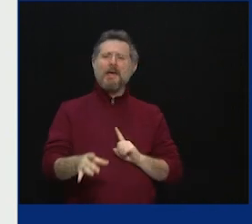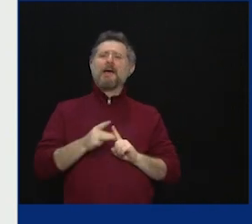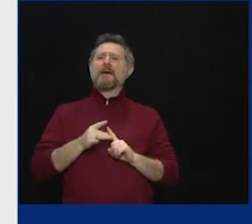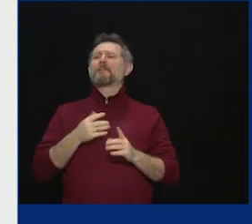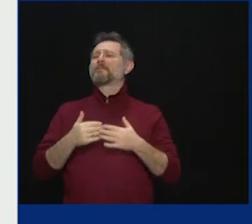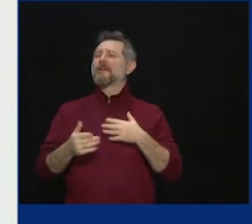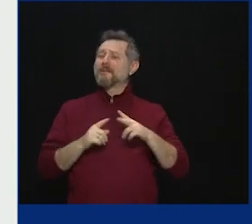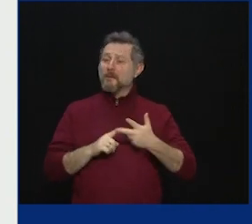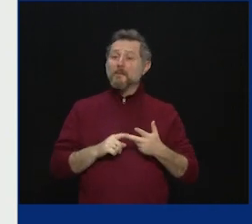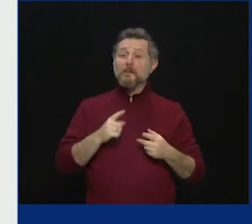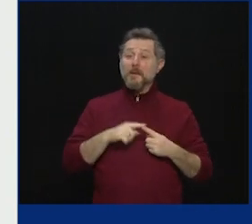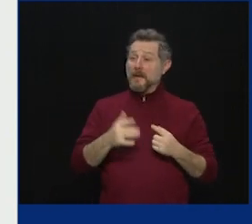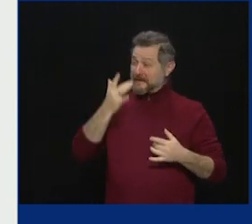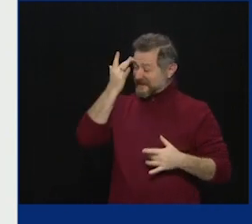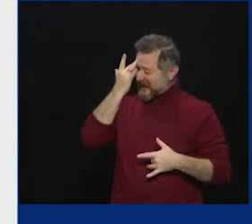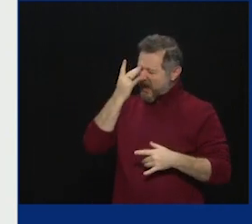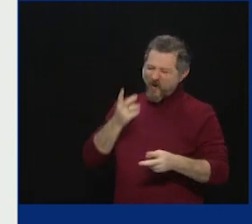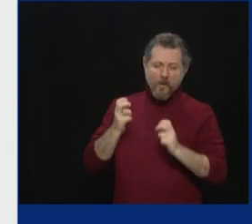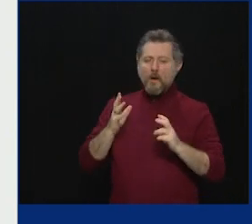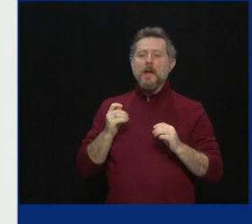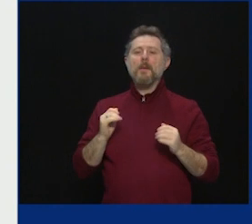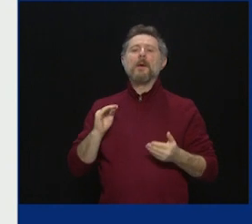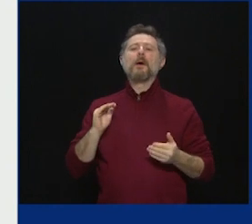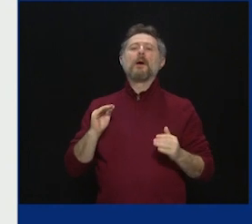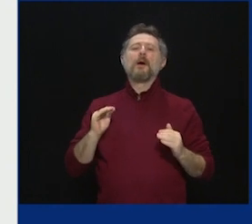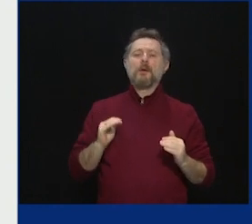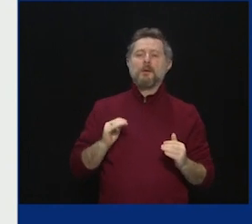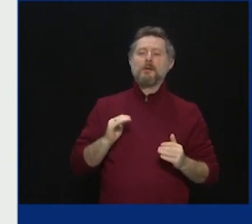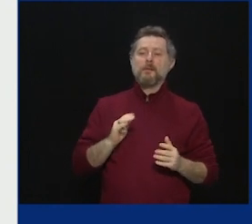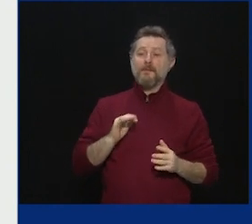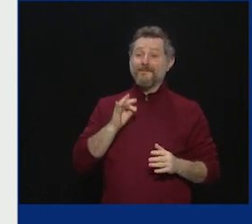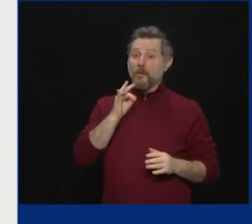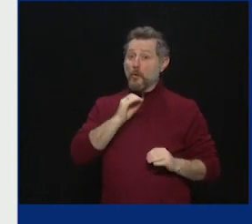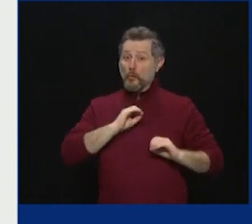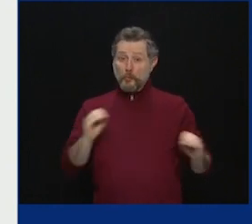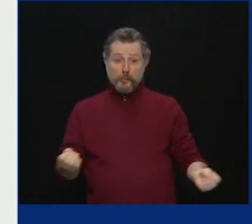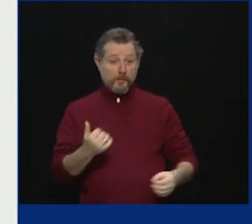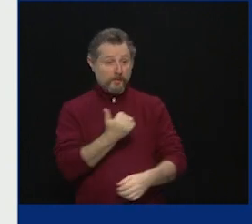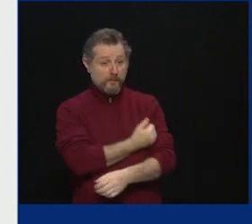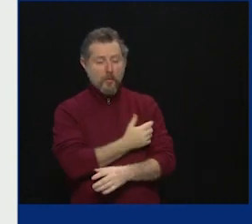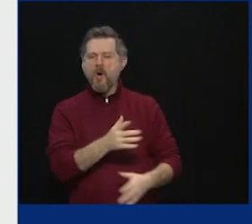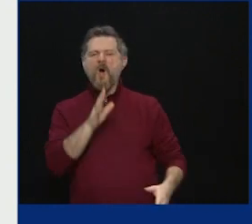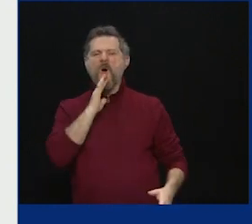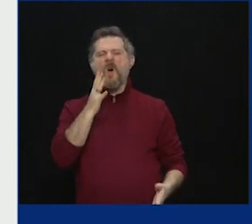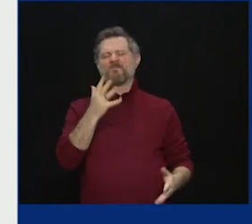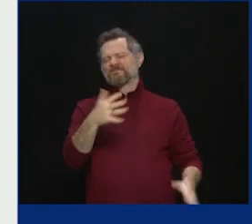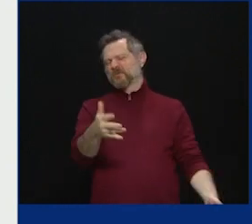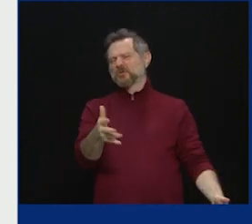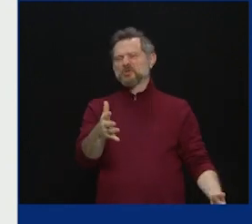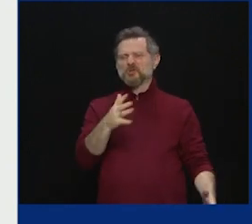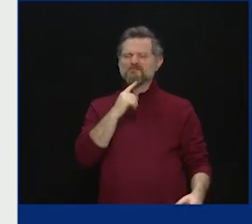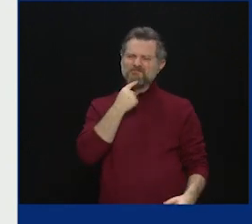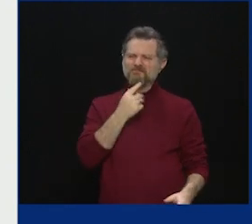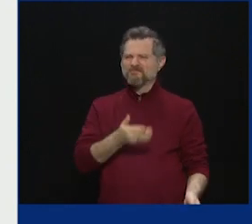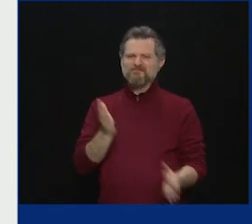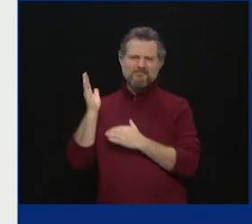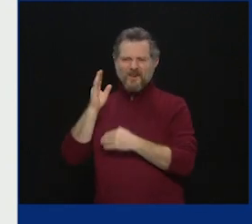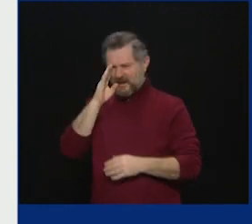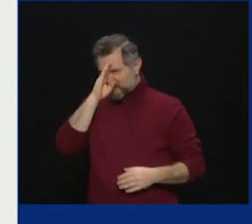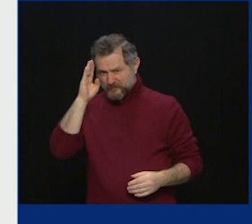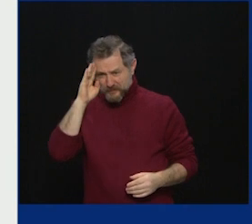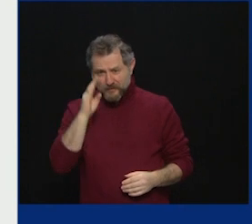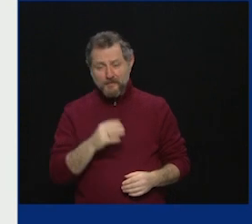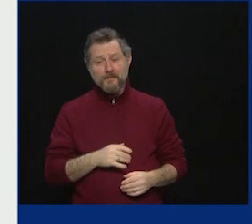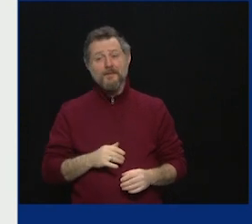much more diminished than it would have been for people who didn't have the booster shots. So we've had over 4.1 million booster